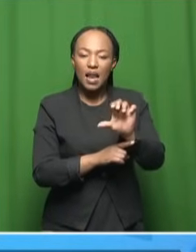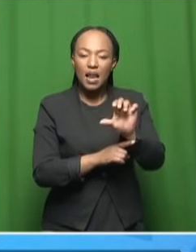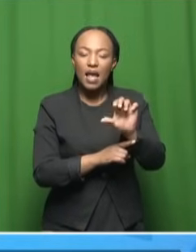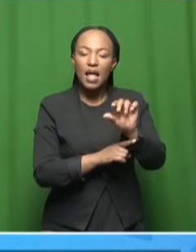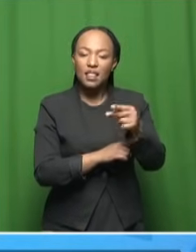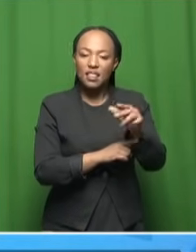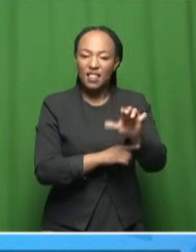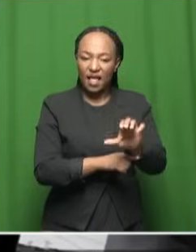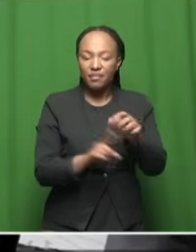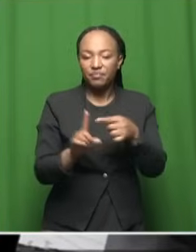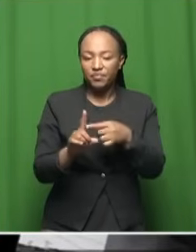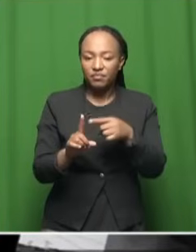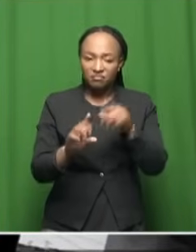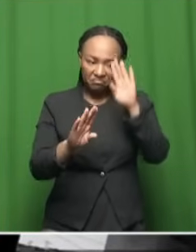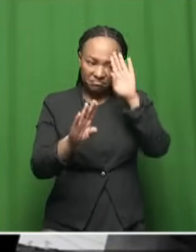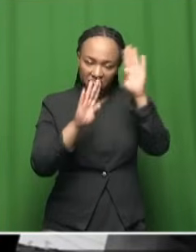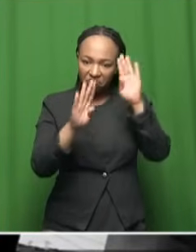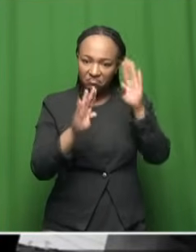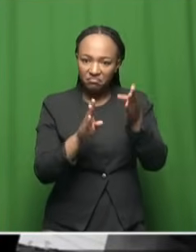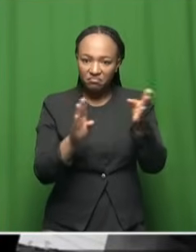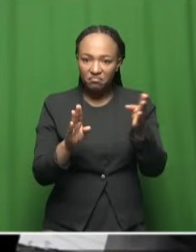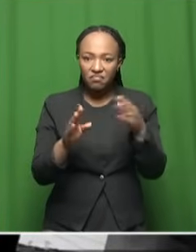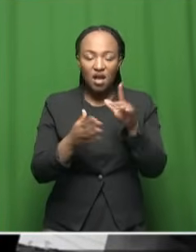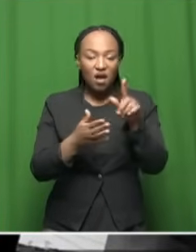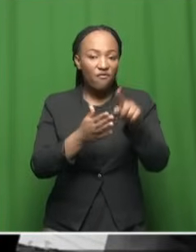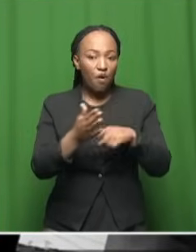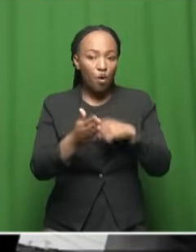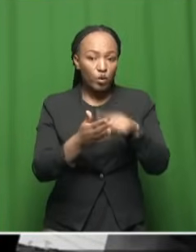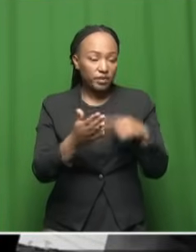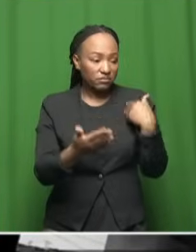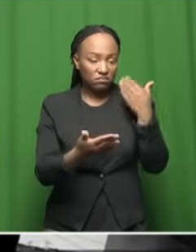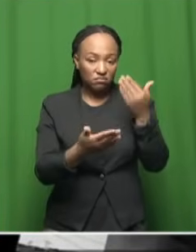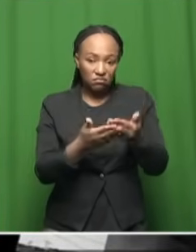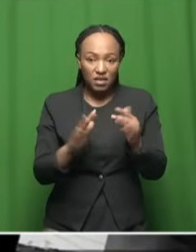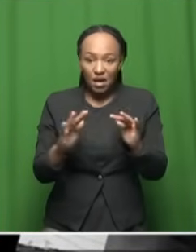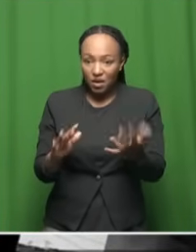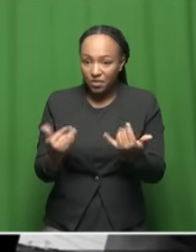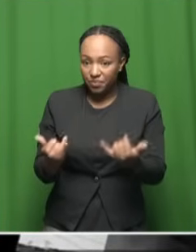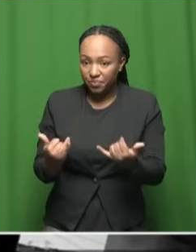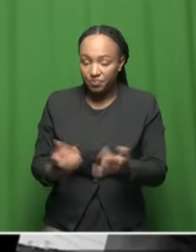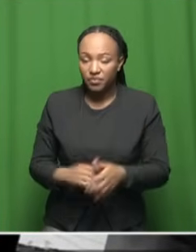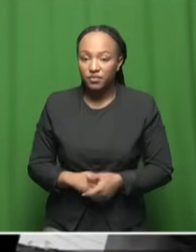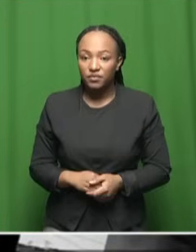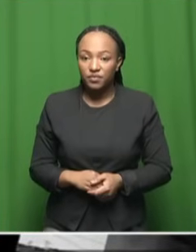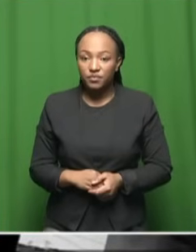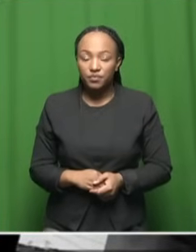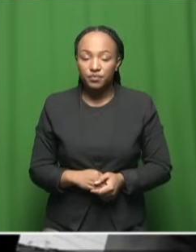evening, Mbalenhle. What or how has voting been proceeding where you are?